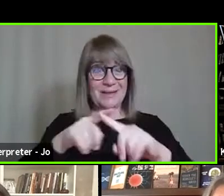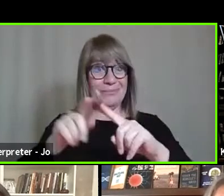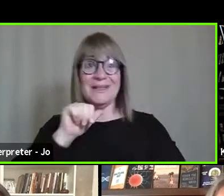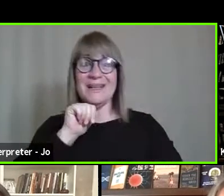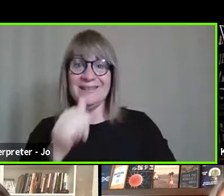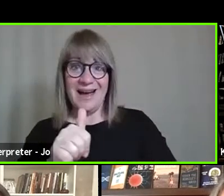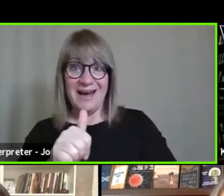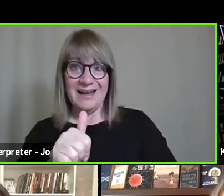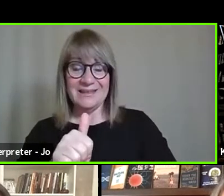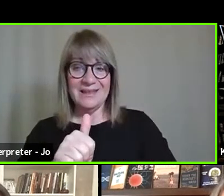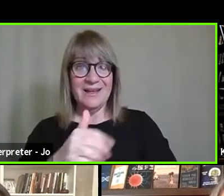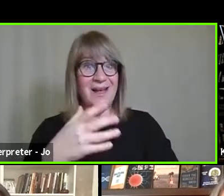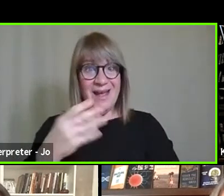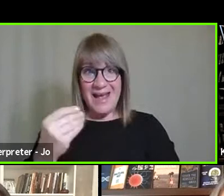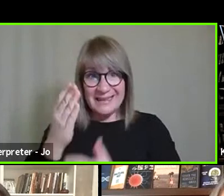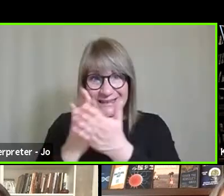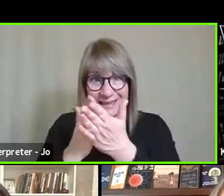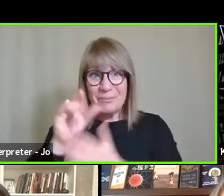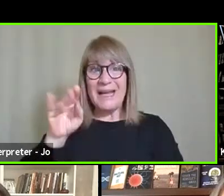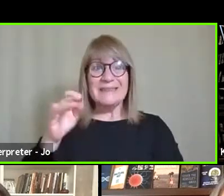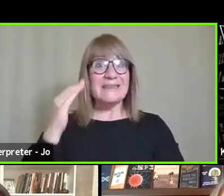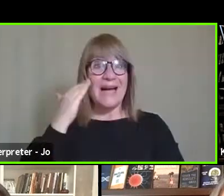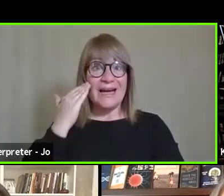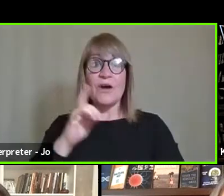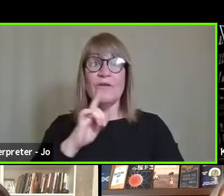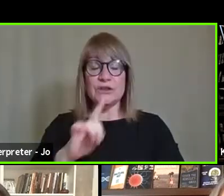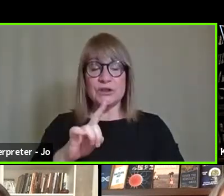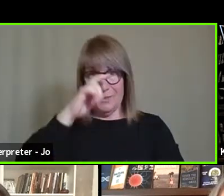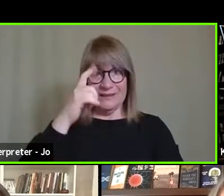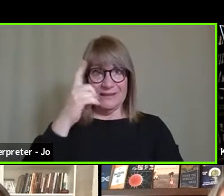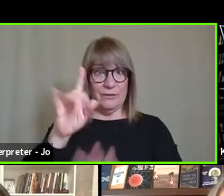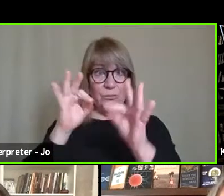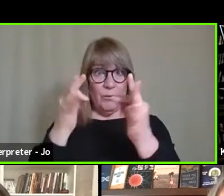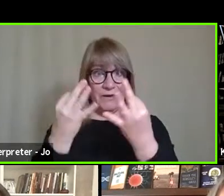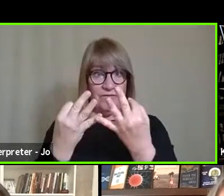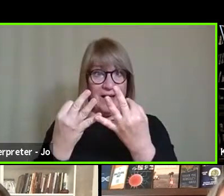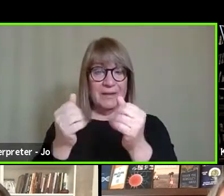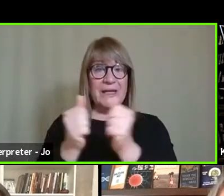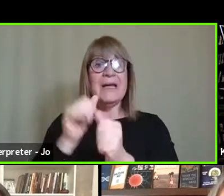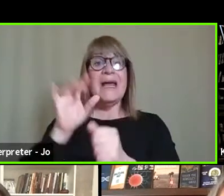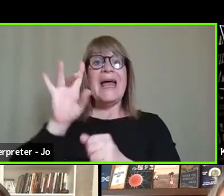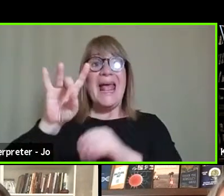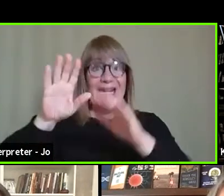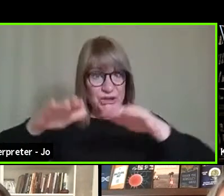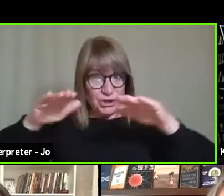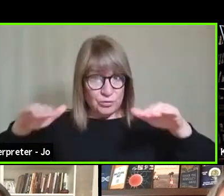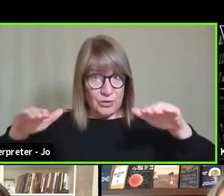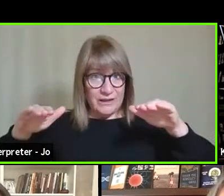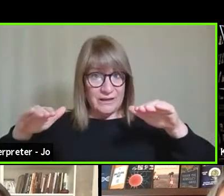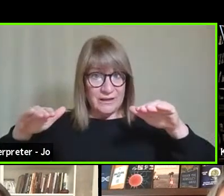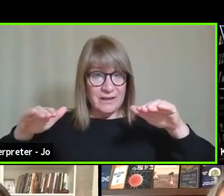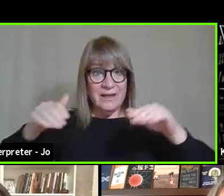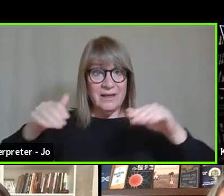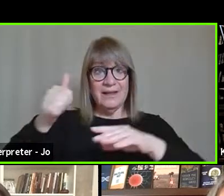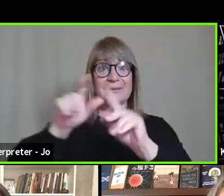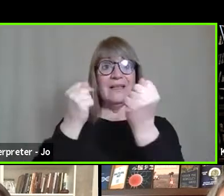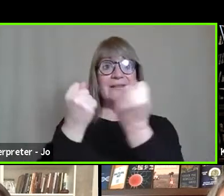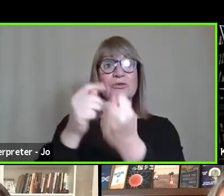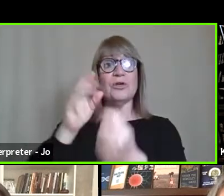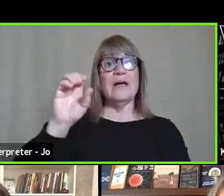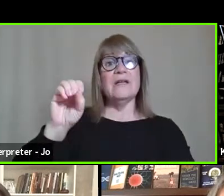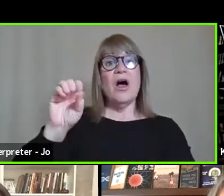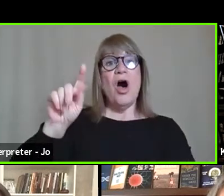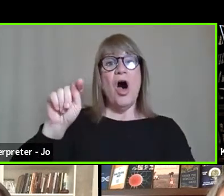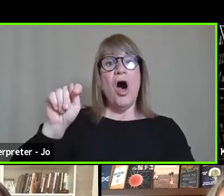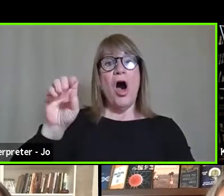ones i know for sure because there was one family of eight kids that came forward that were um ottawa who said that they